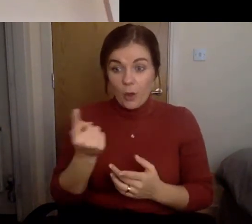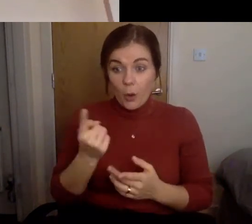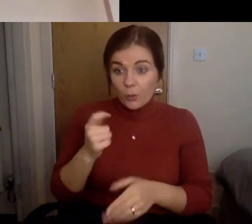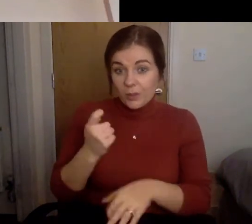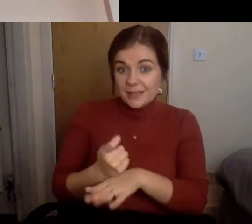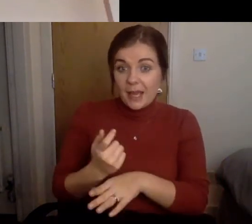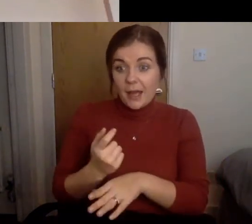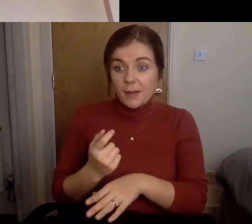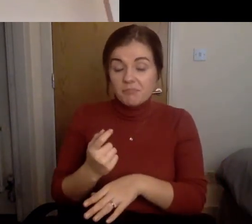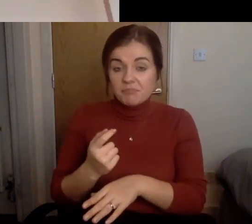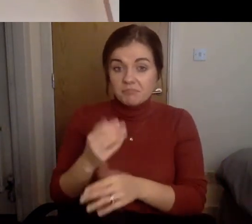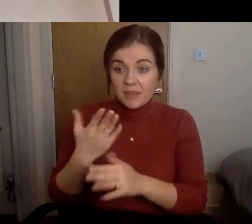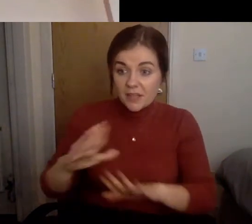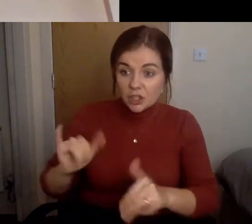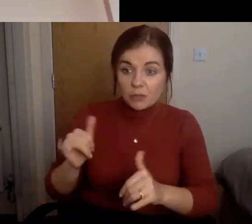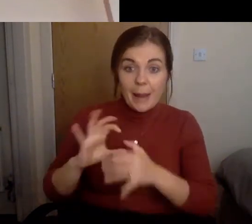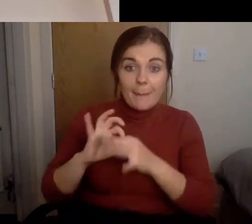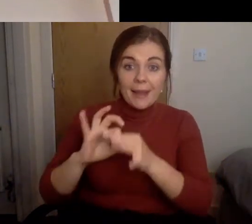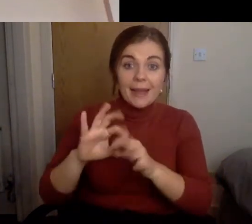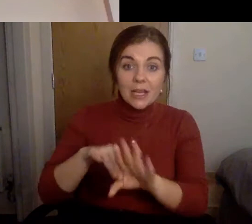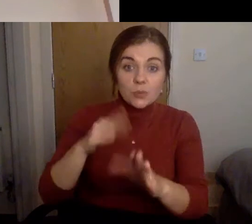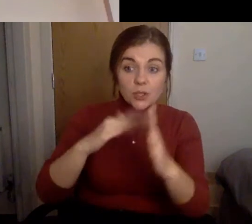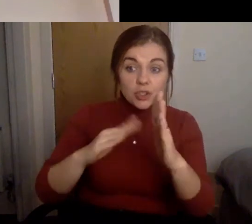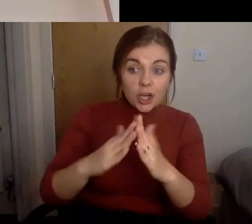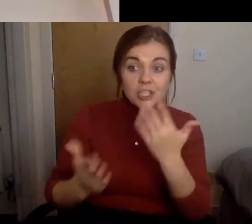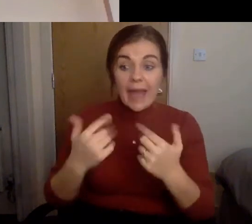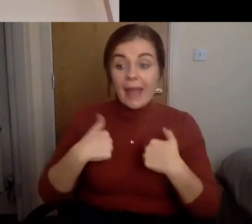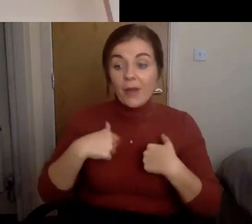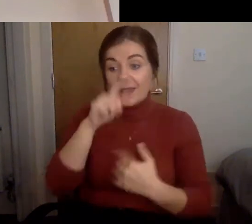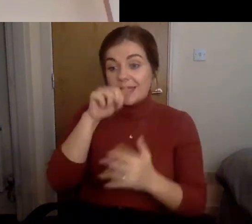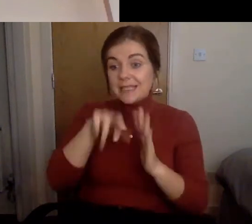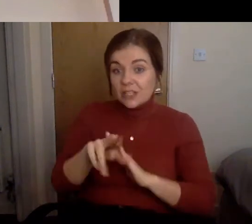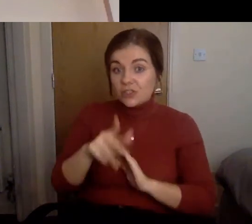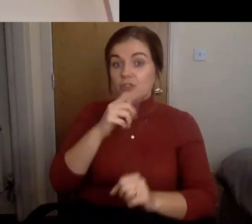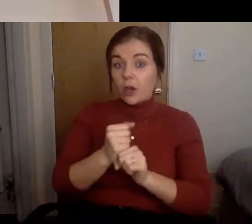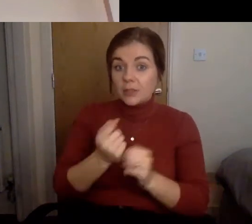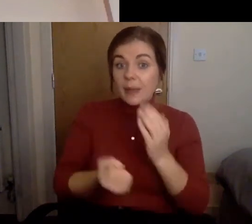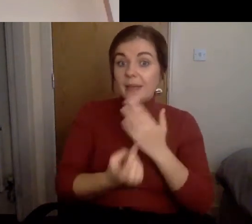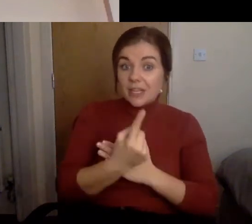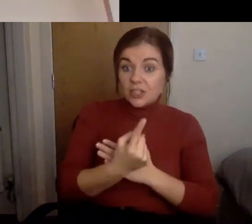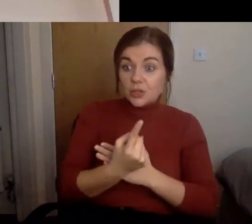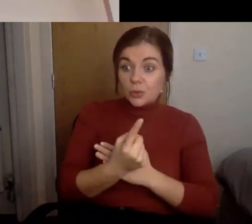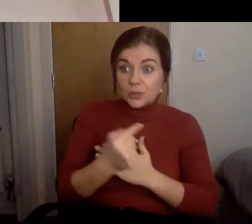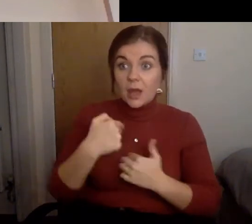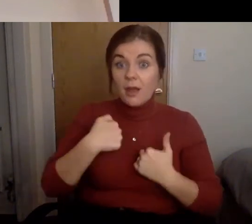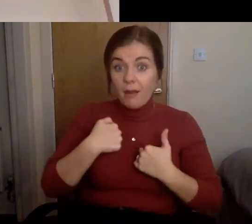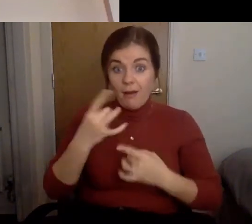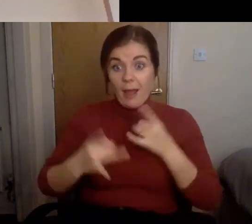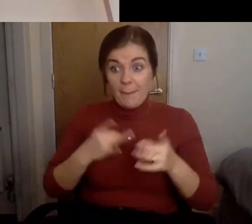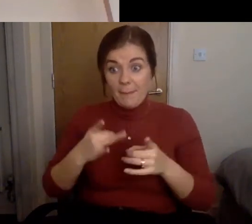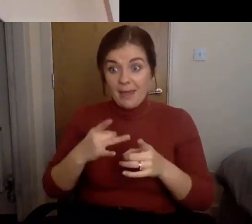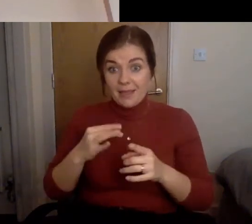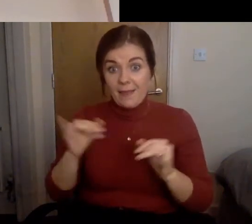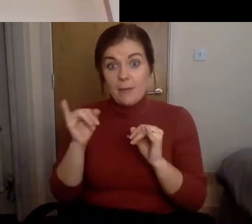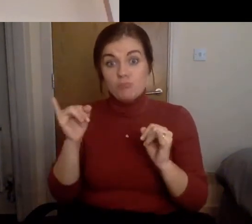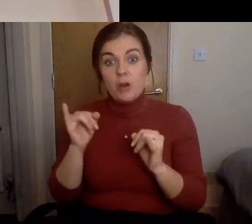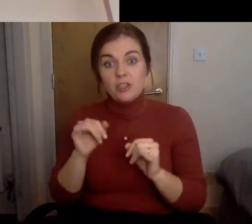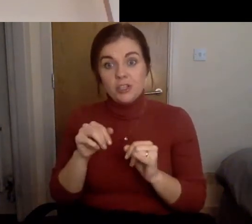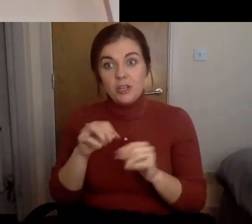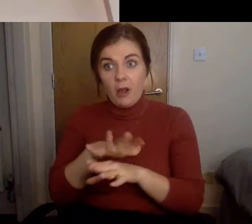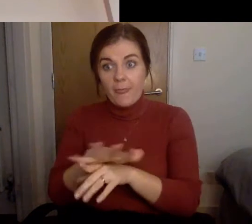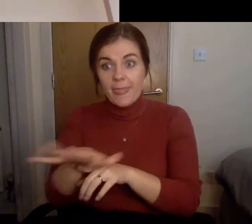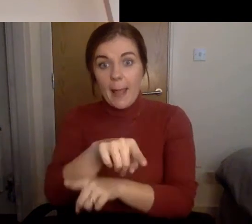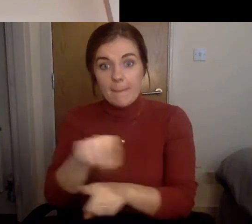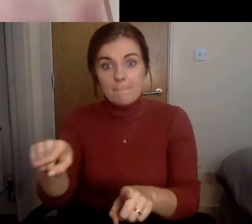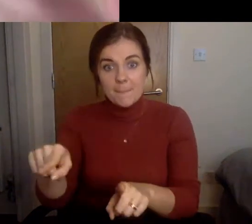church, how in which you address issues and address things is you're making the impression on them, you're imparting yourself on